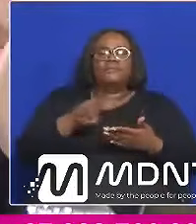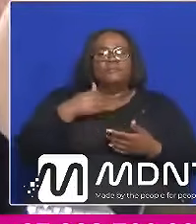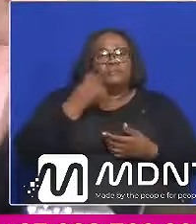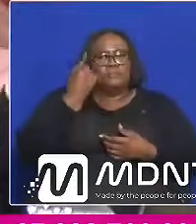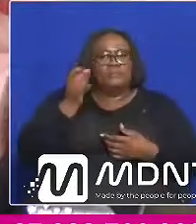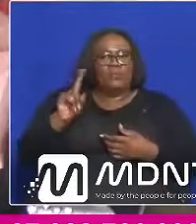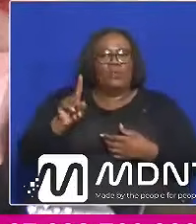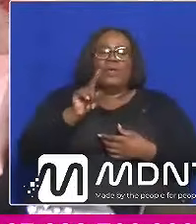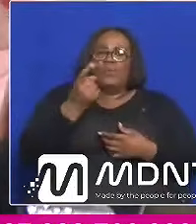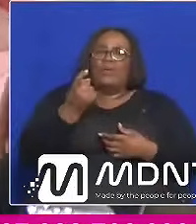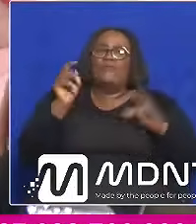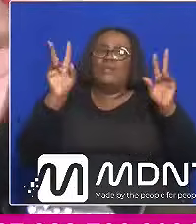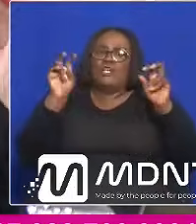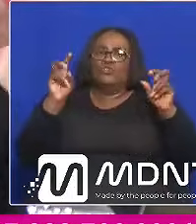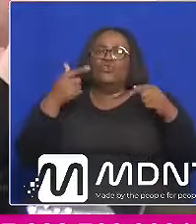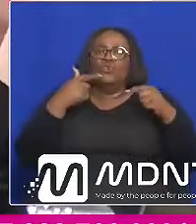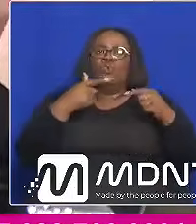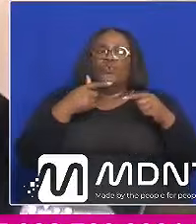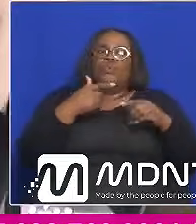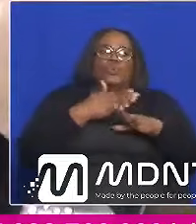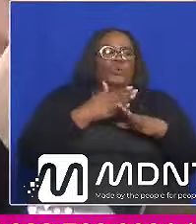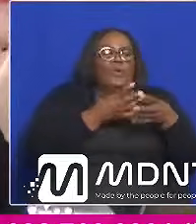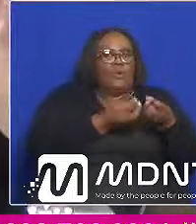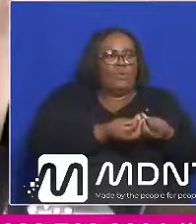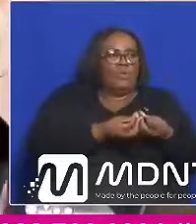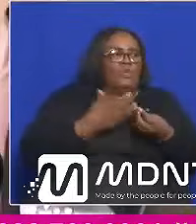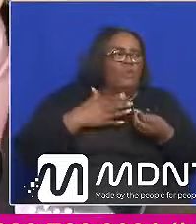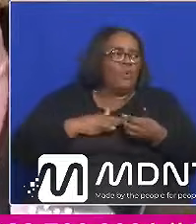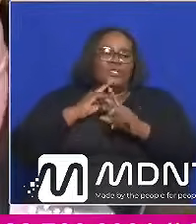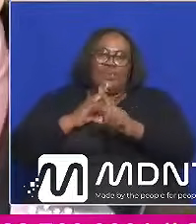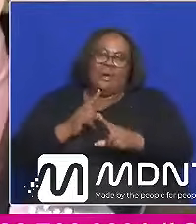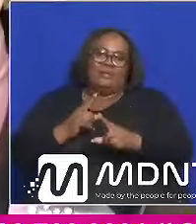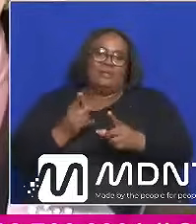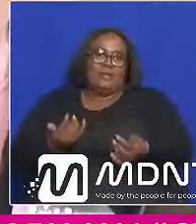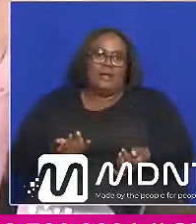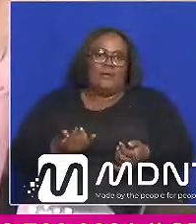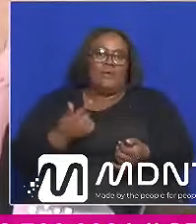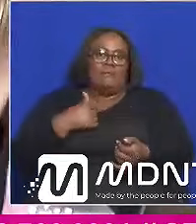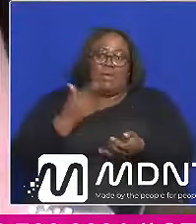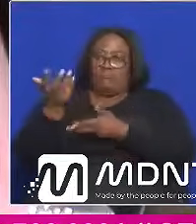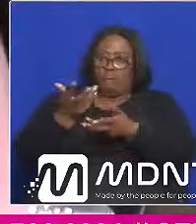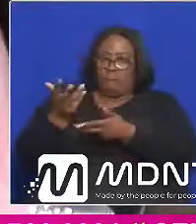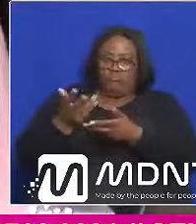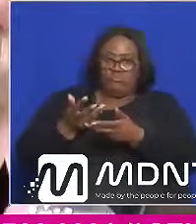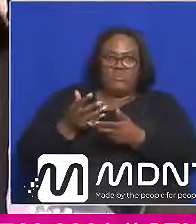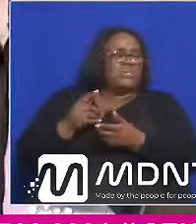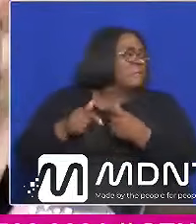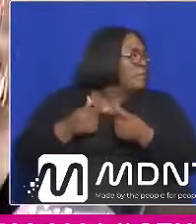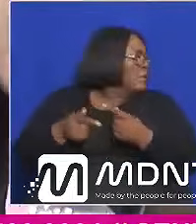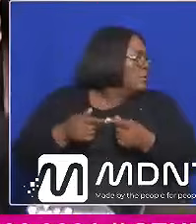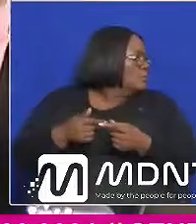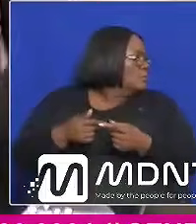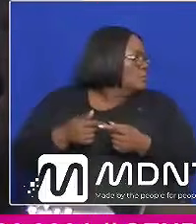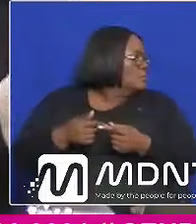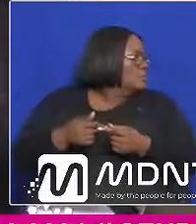been dealing with that I said I don't want to answer. So my engagement with my learned friend was that I think she understood it like that is just take it